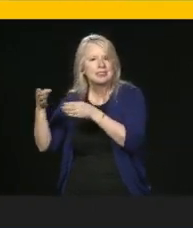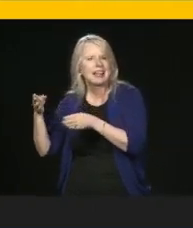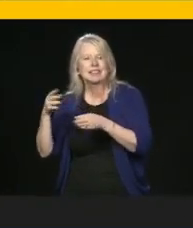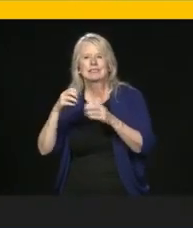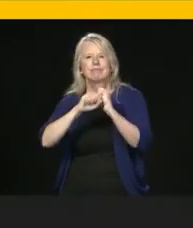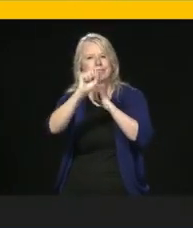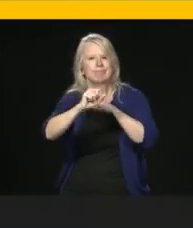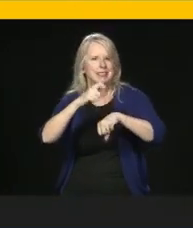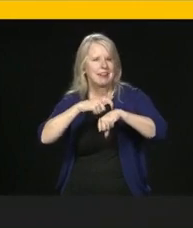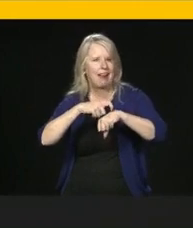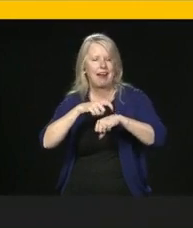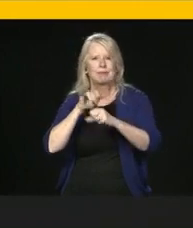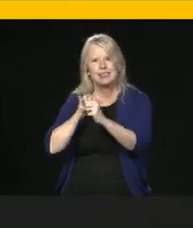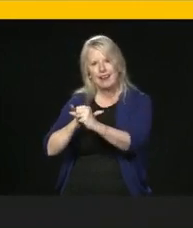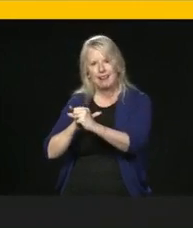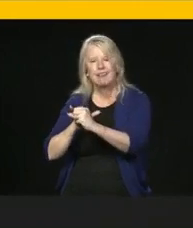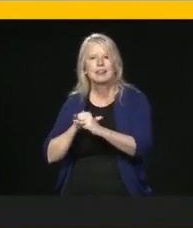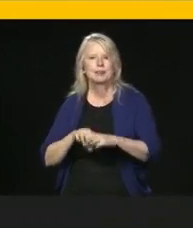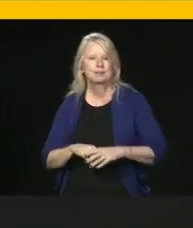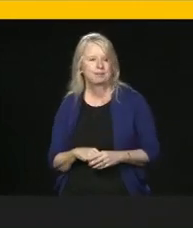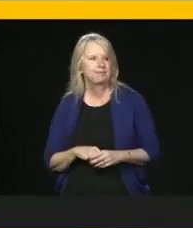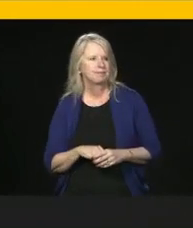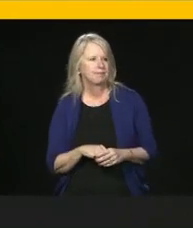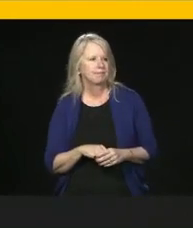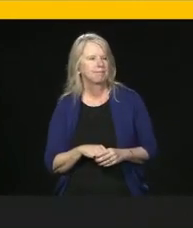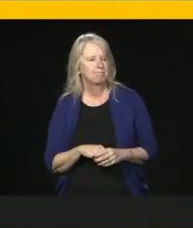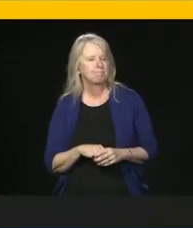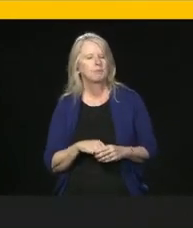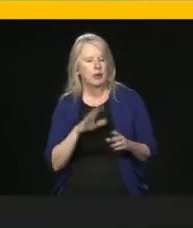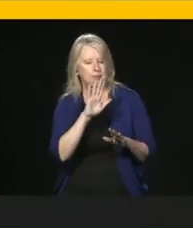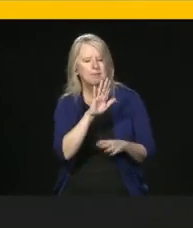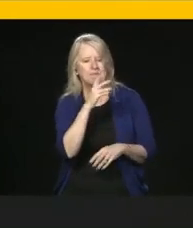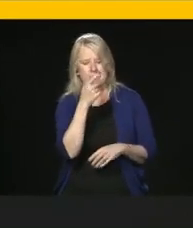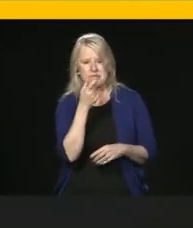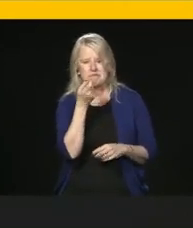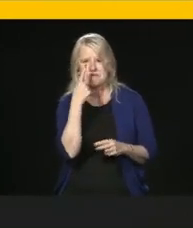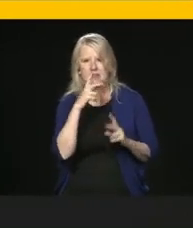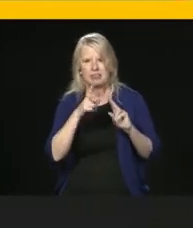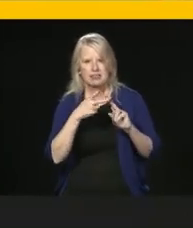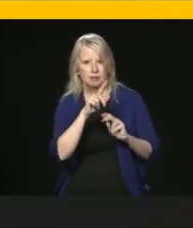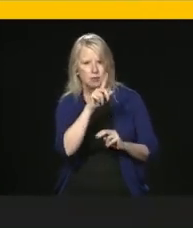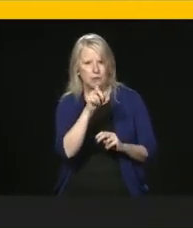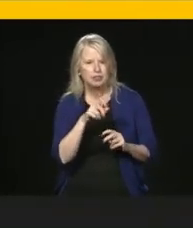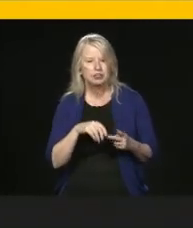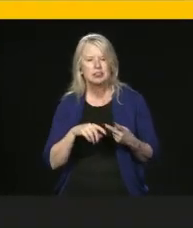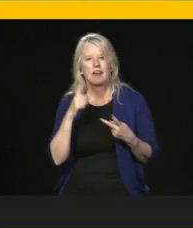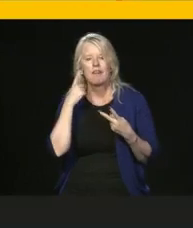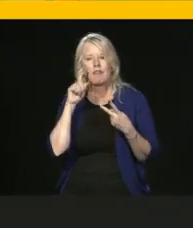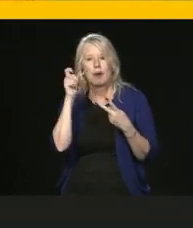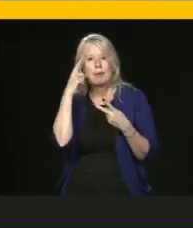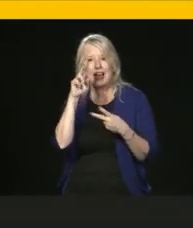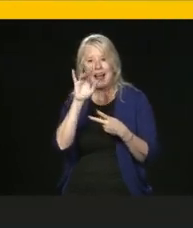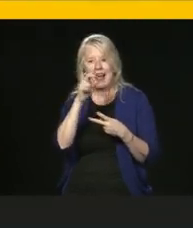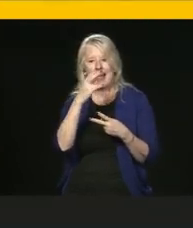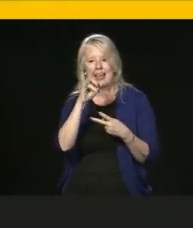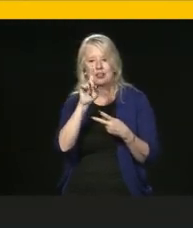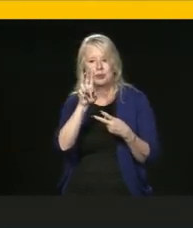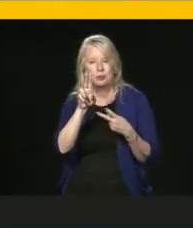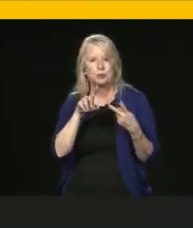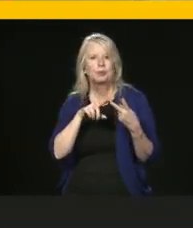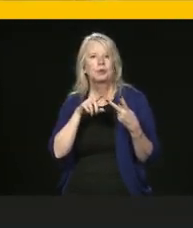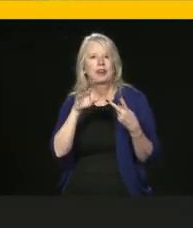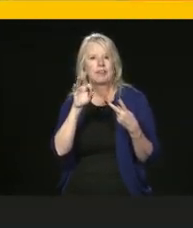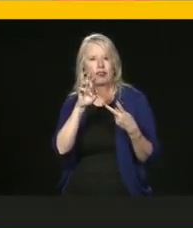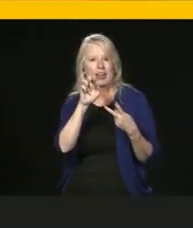My other question. For Minister Haidu or for Madame Freeland, I'll try it in English and whoever wants to